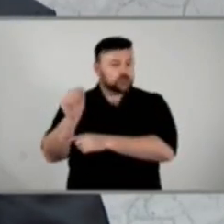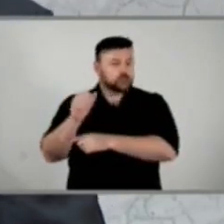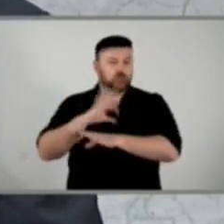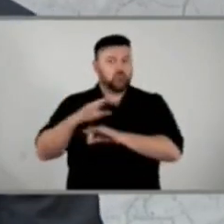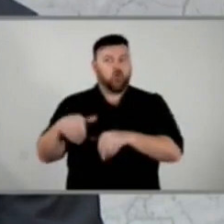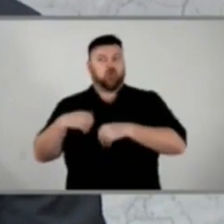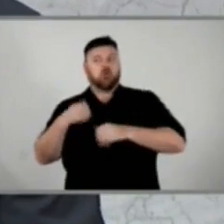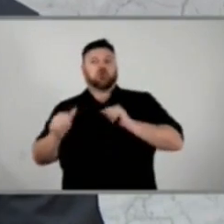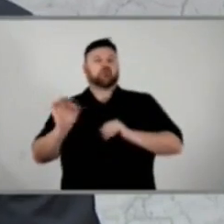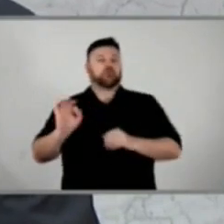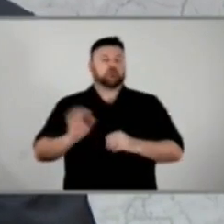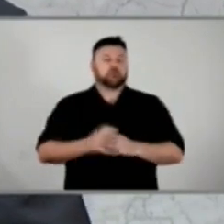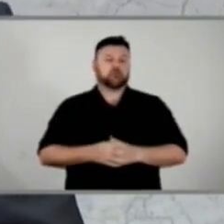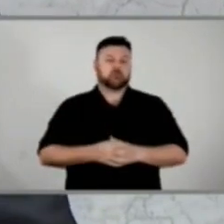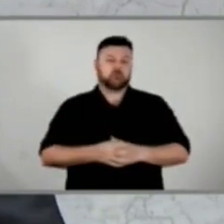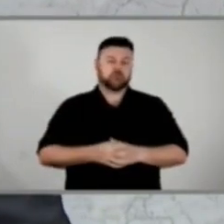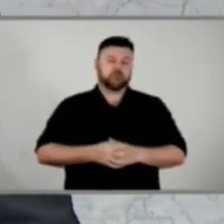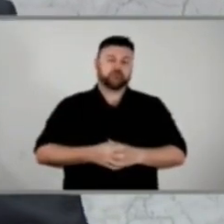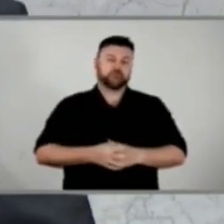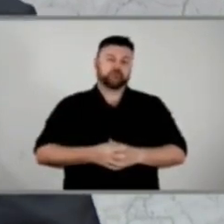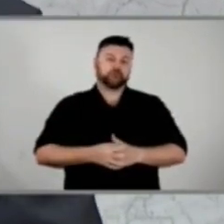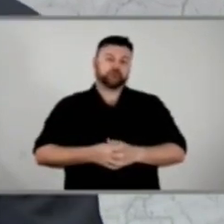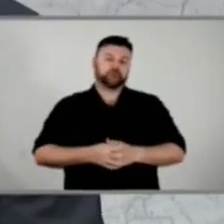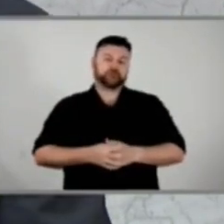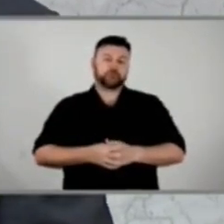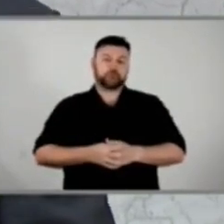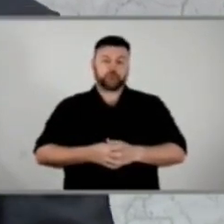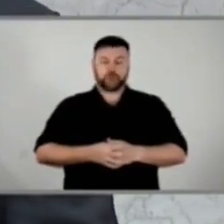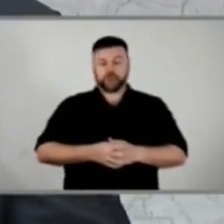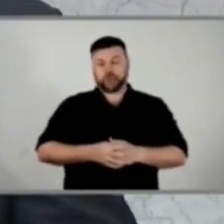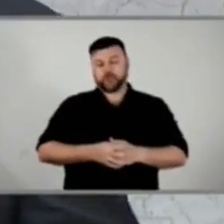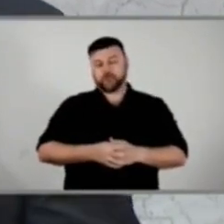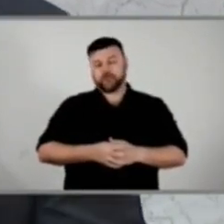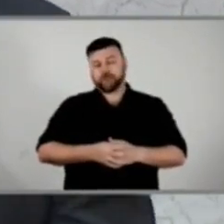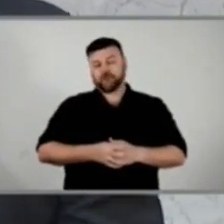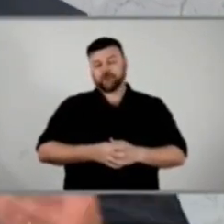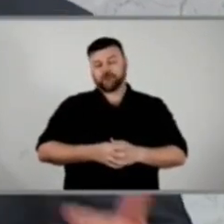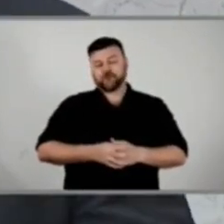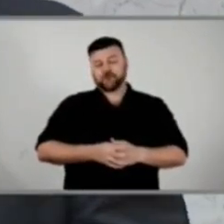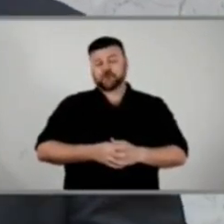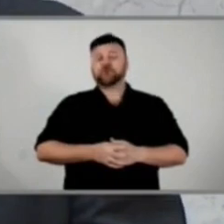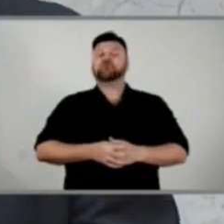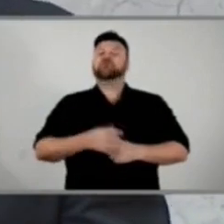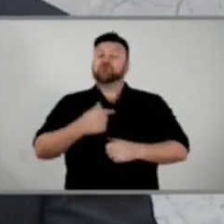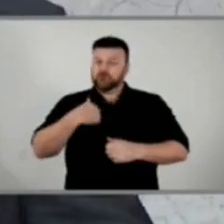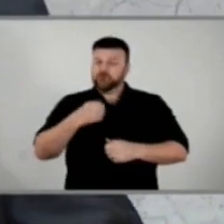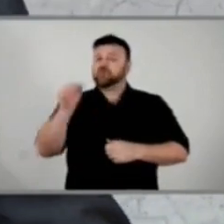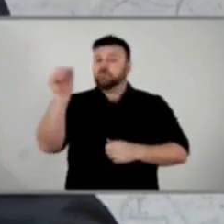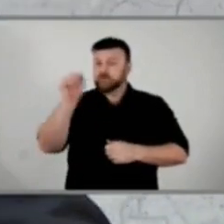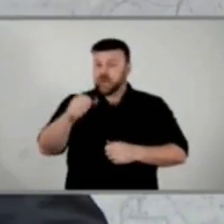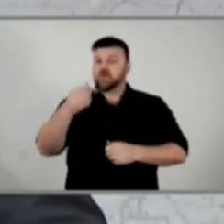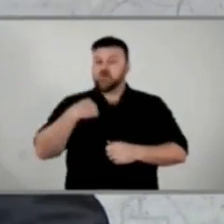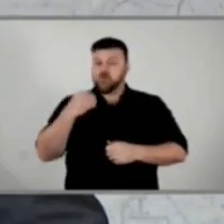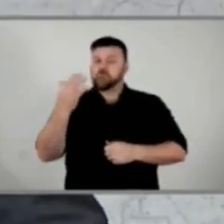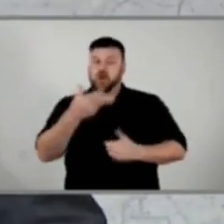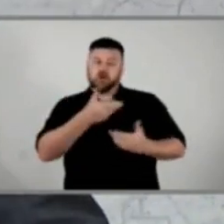spoke separately to Premier Gutwein earlier today. Yes, I have had these discussions with the